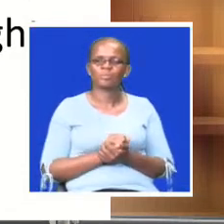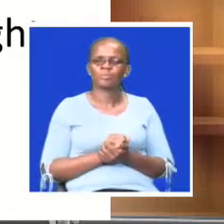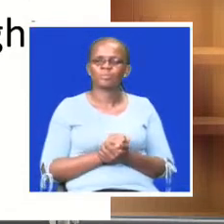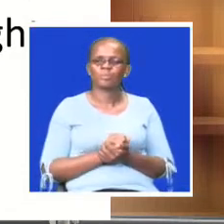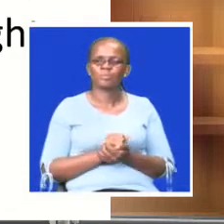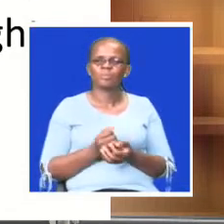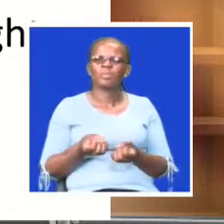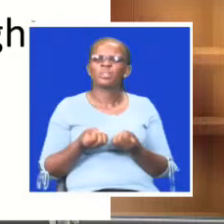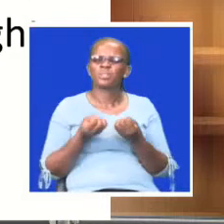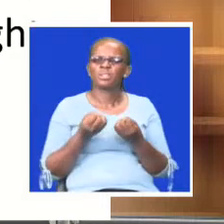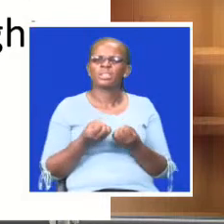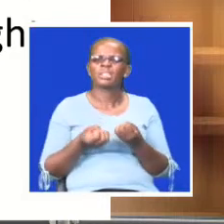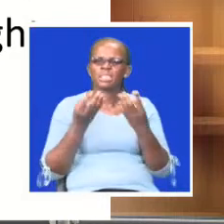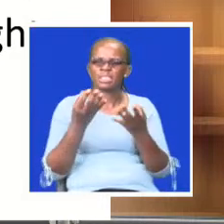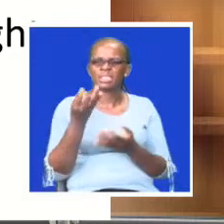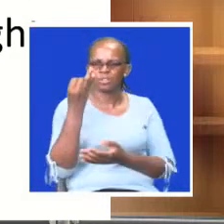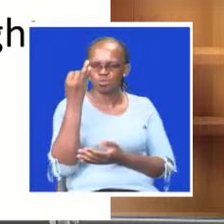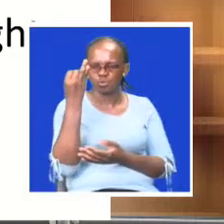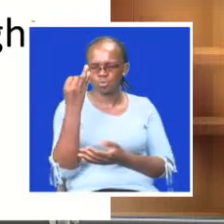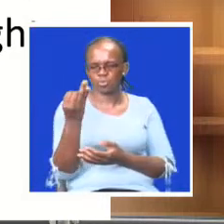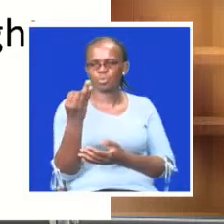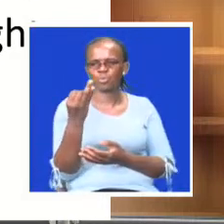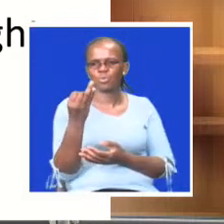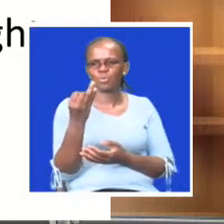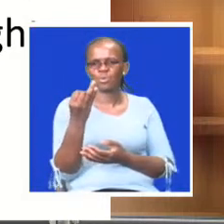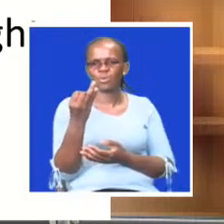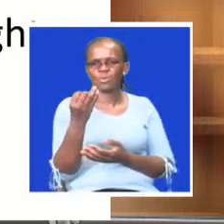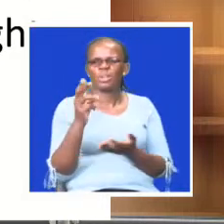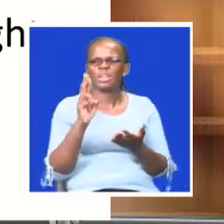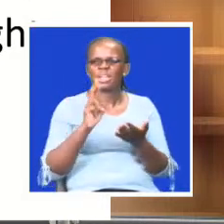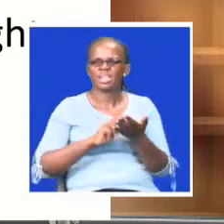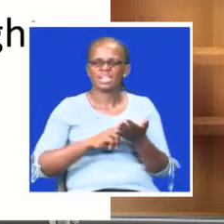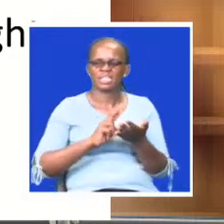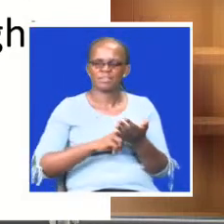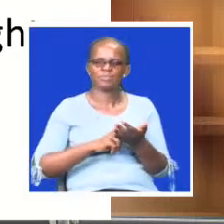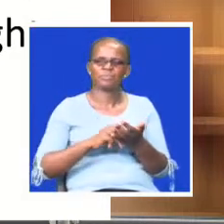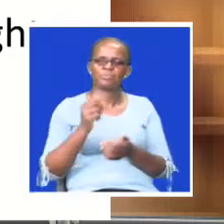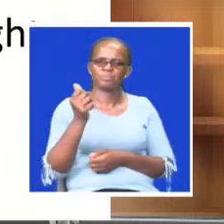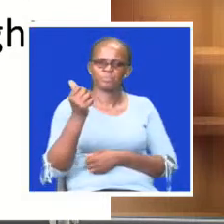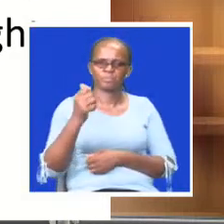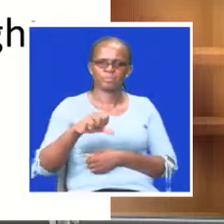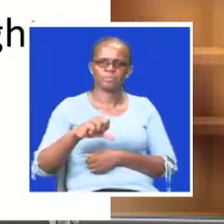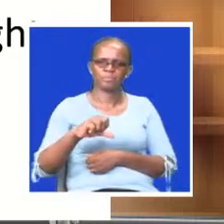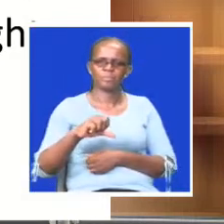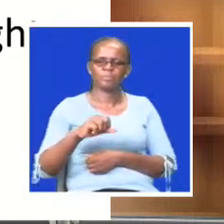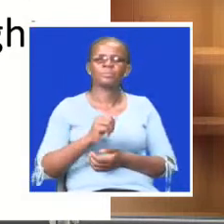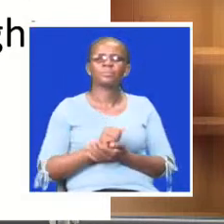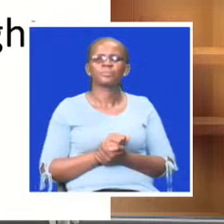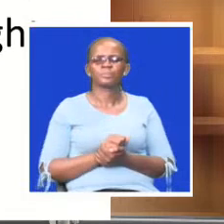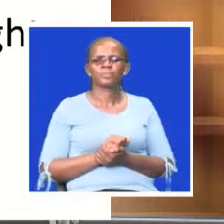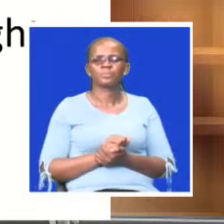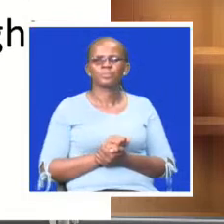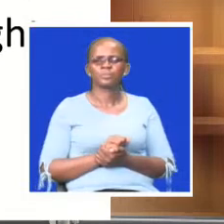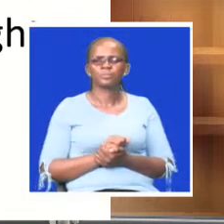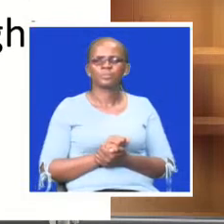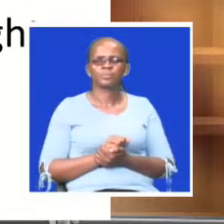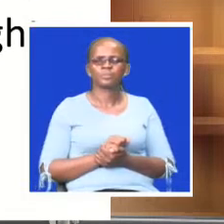any 2 results of sin. Also, it's 2